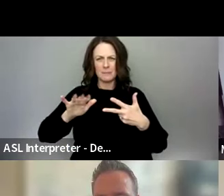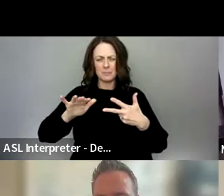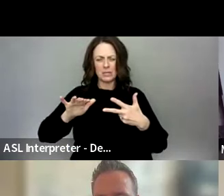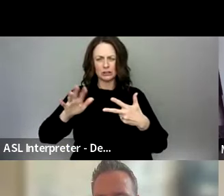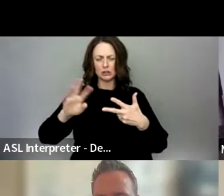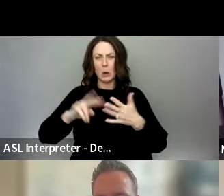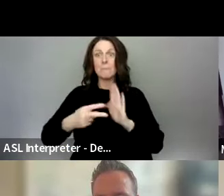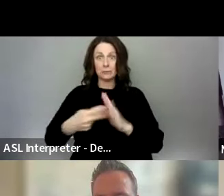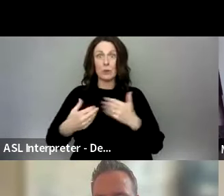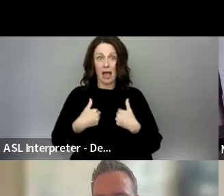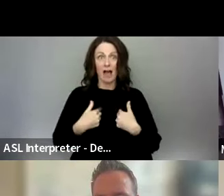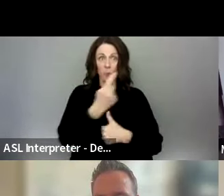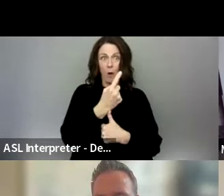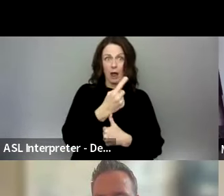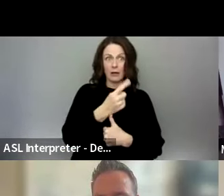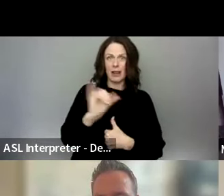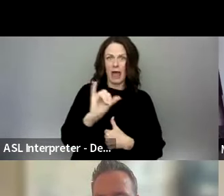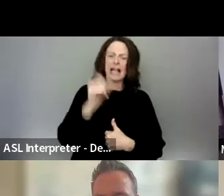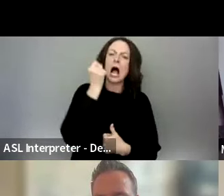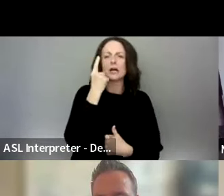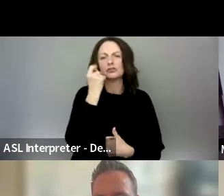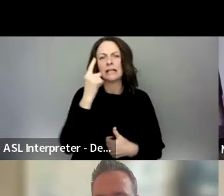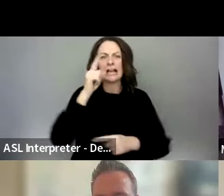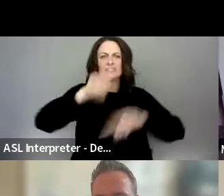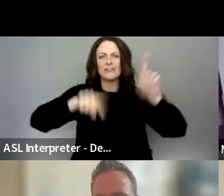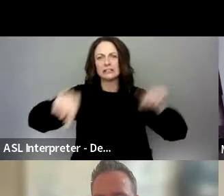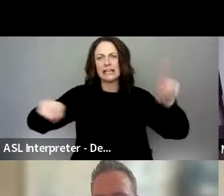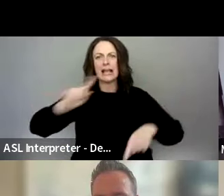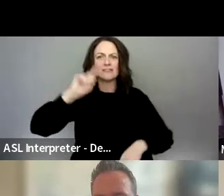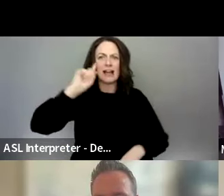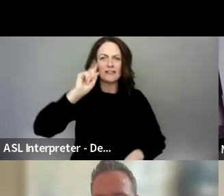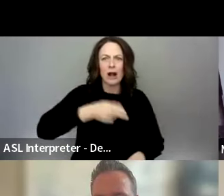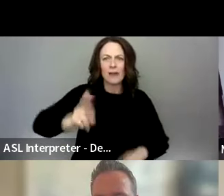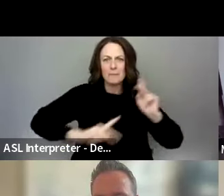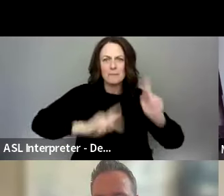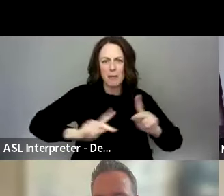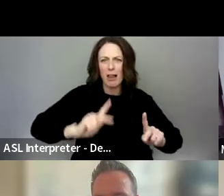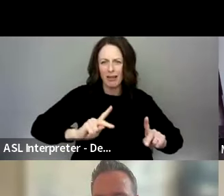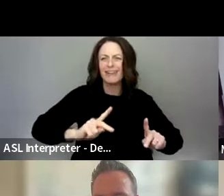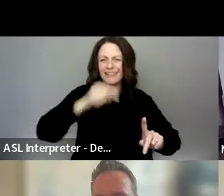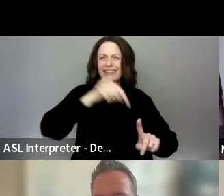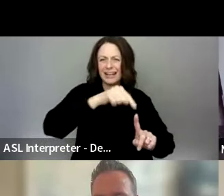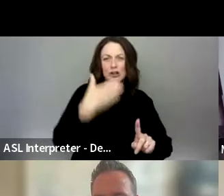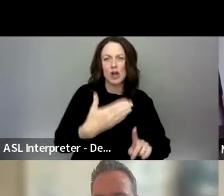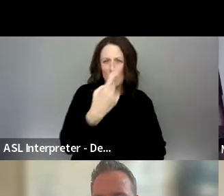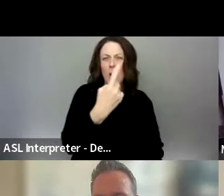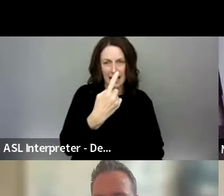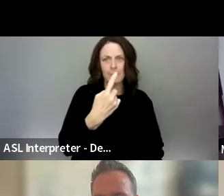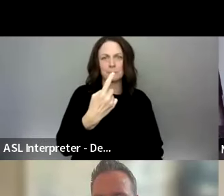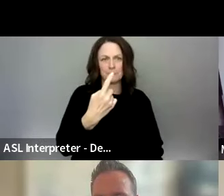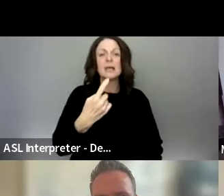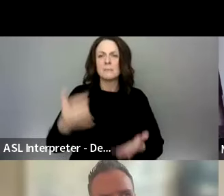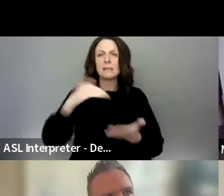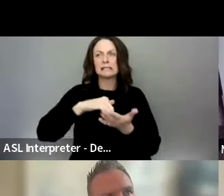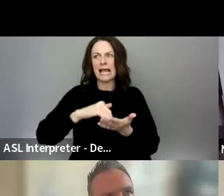So we have the one which is like understanding the diverse need of deaf and hard of hearing, which I think is like a good one. It's just like, because